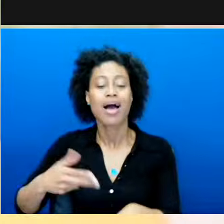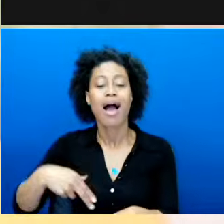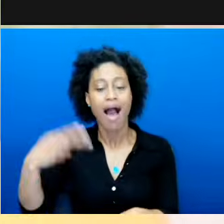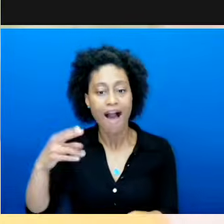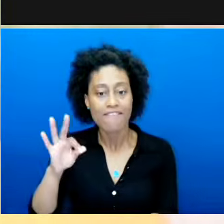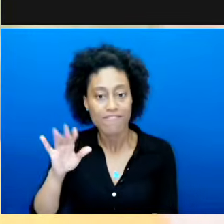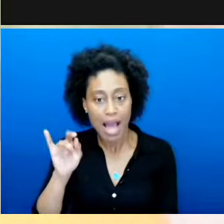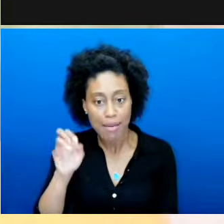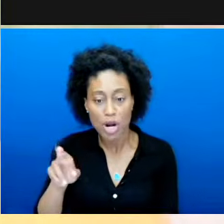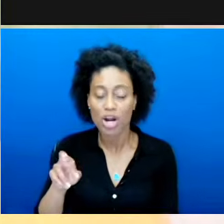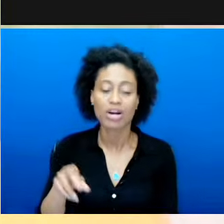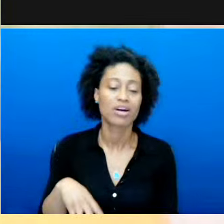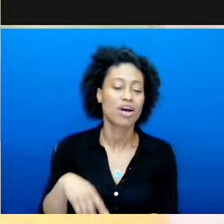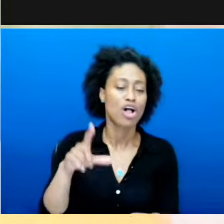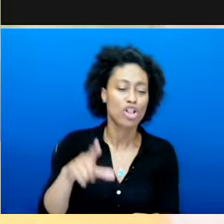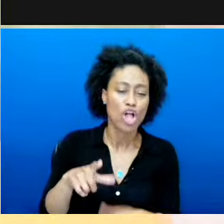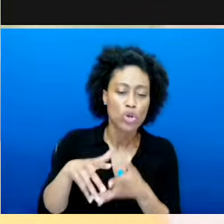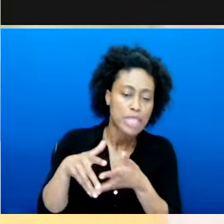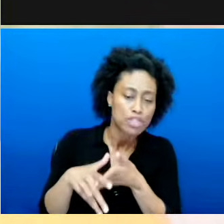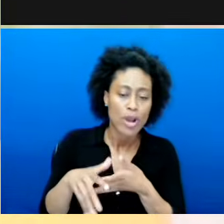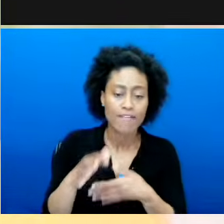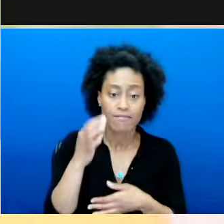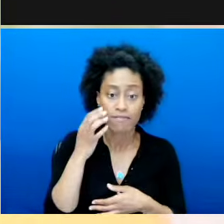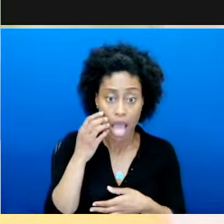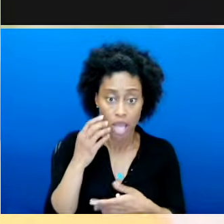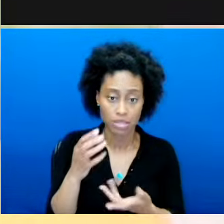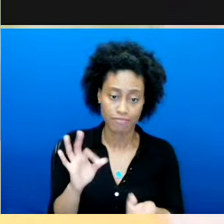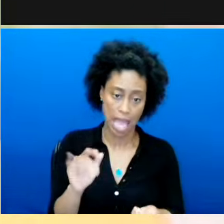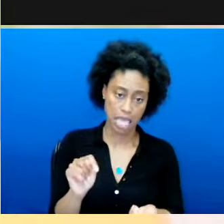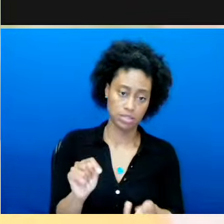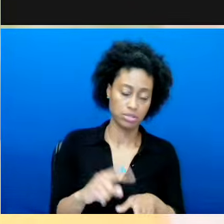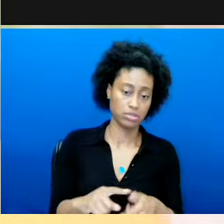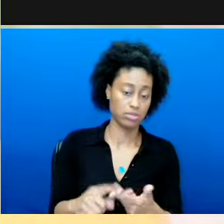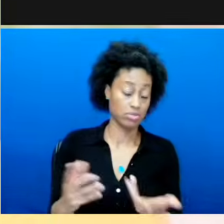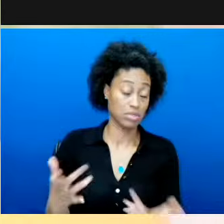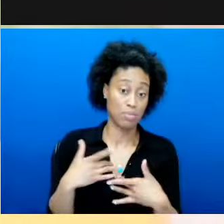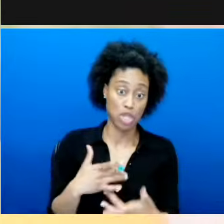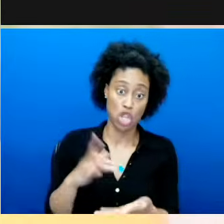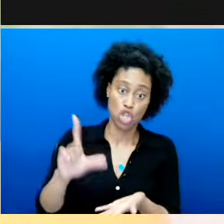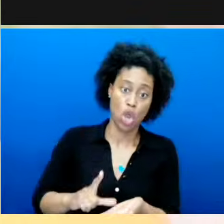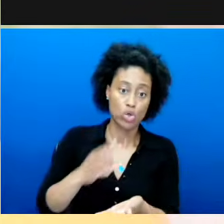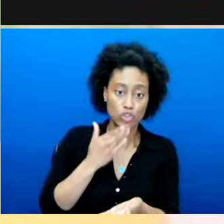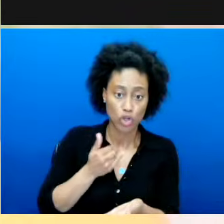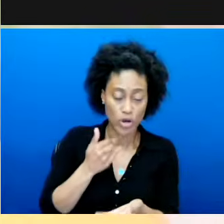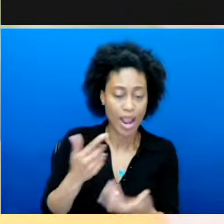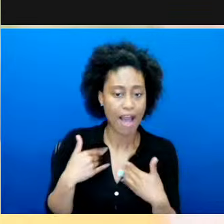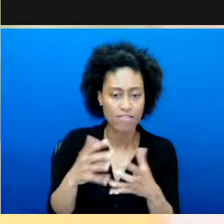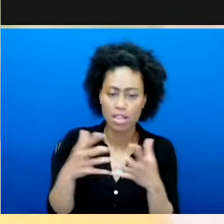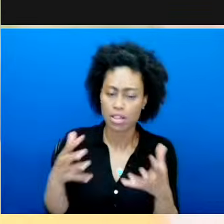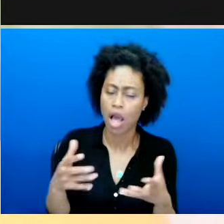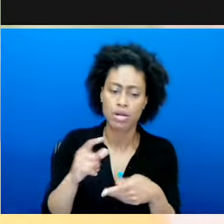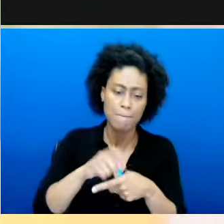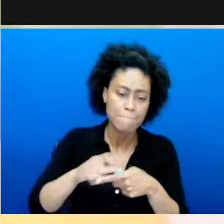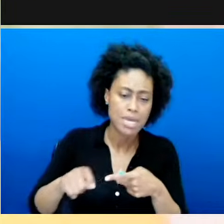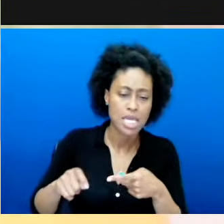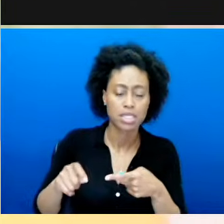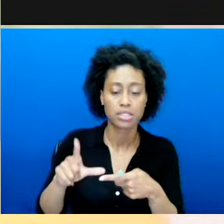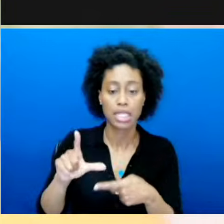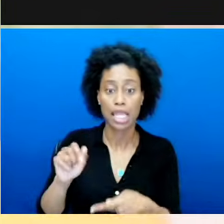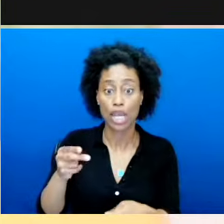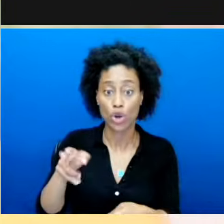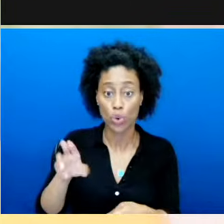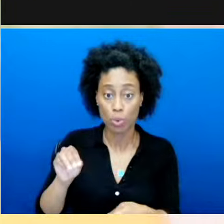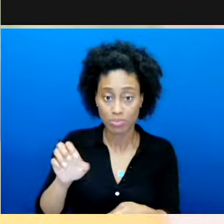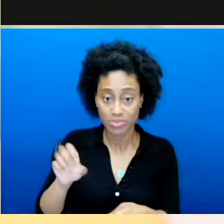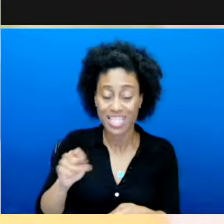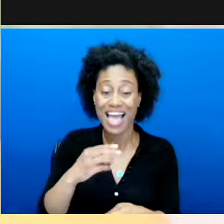were almost non-existent. They're lower in sugar, and they largely include beans, legumes, and grains. And there was a